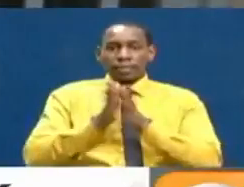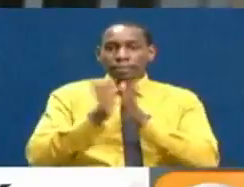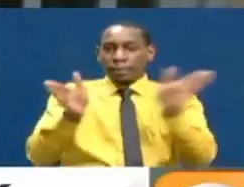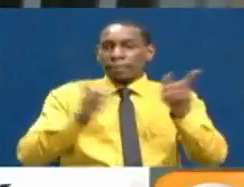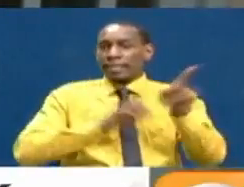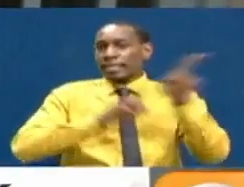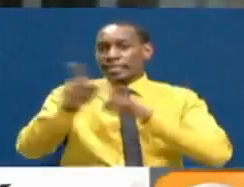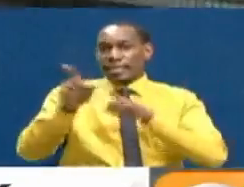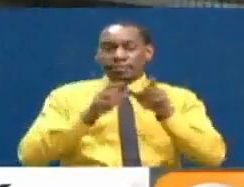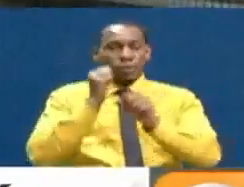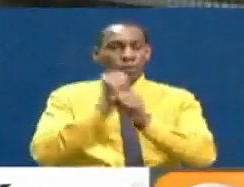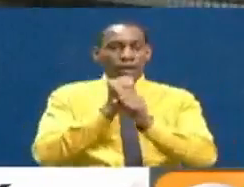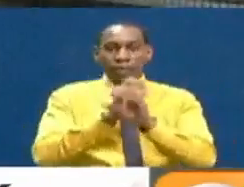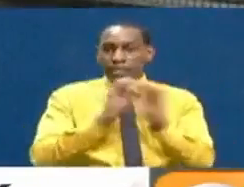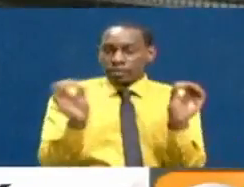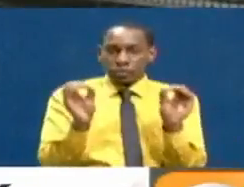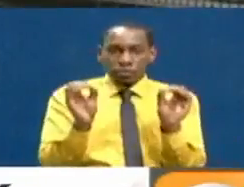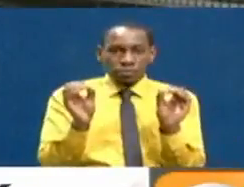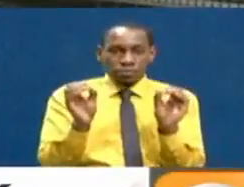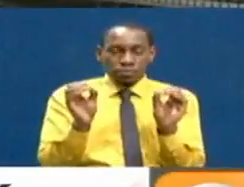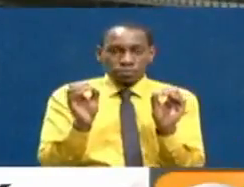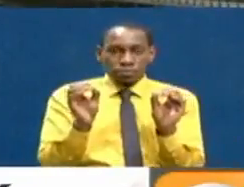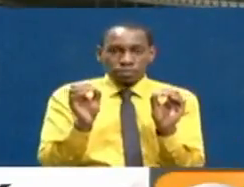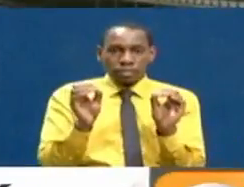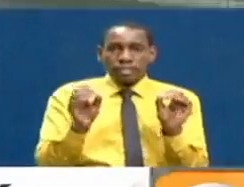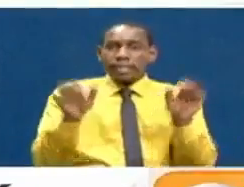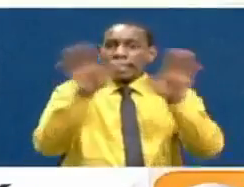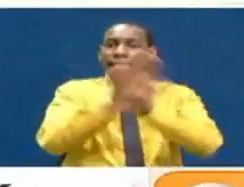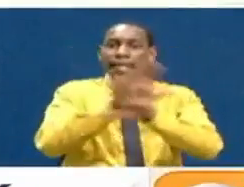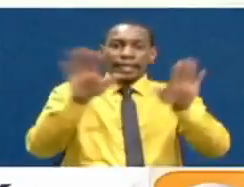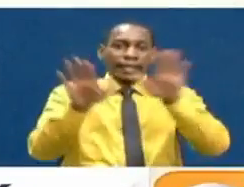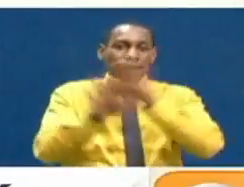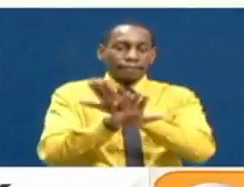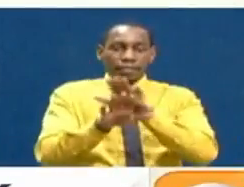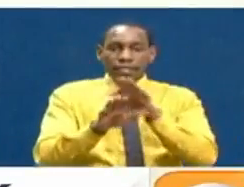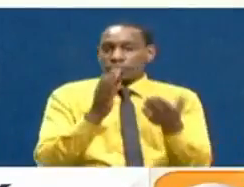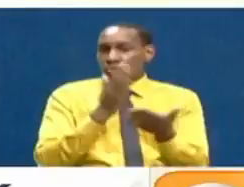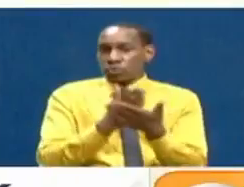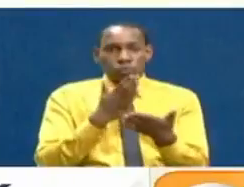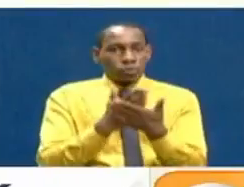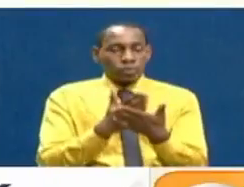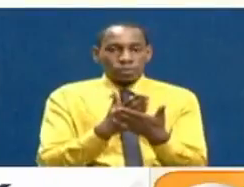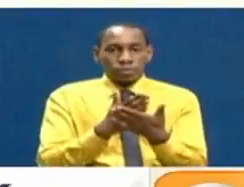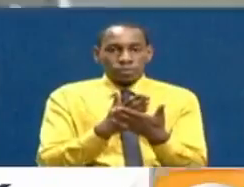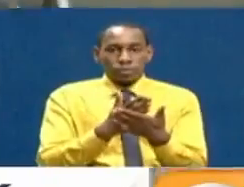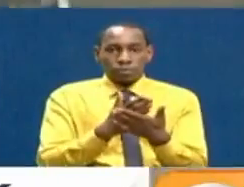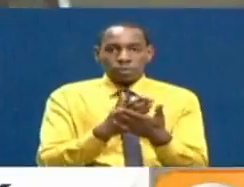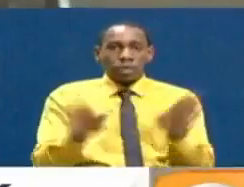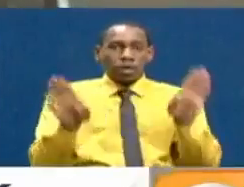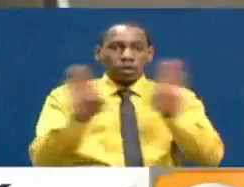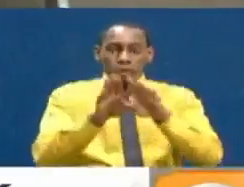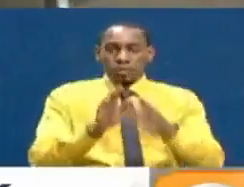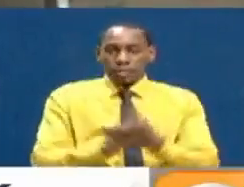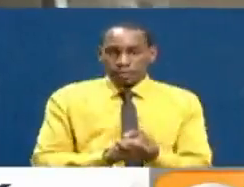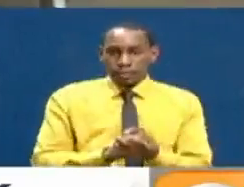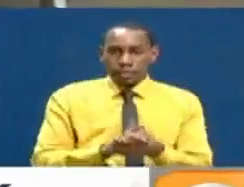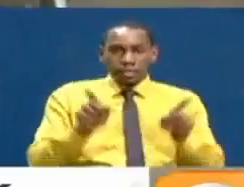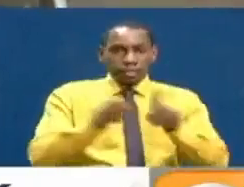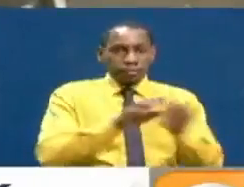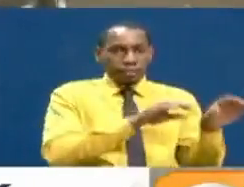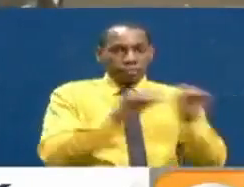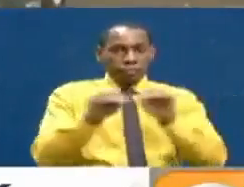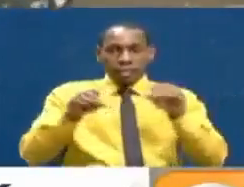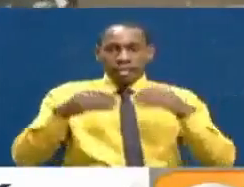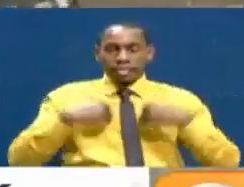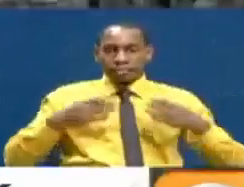also not working right now. Everything has come to a standstill. Movement is only